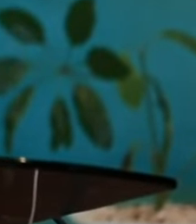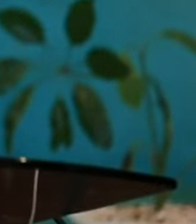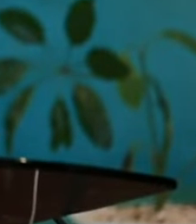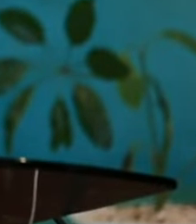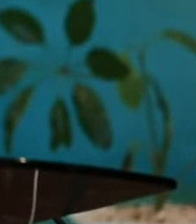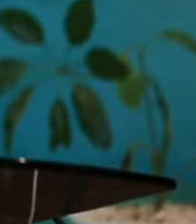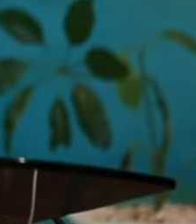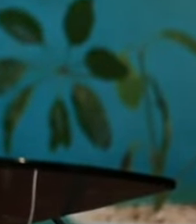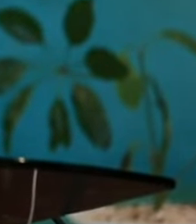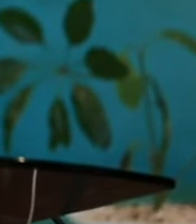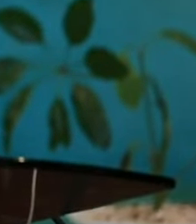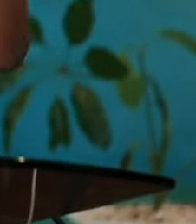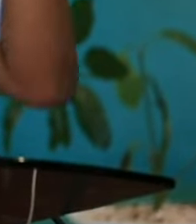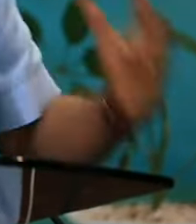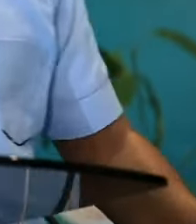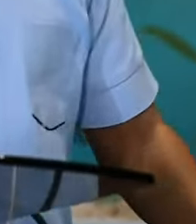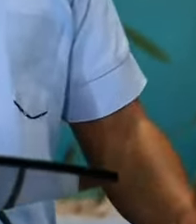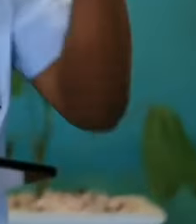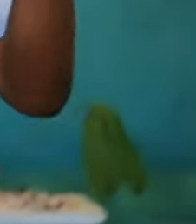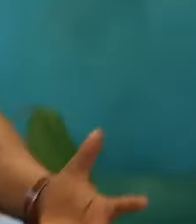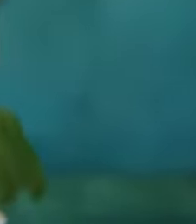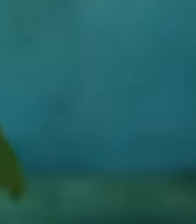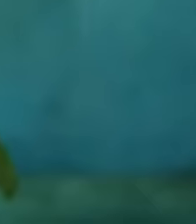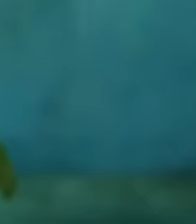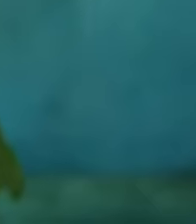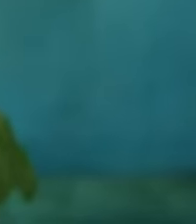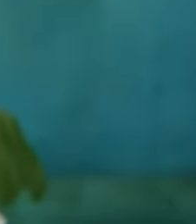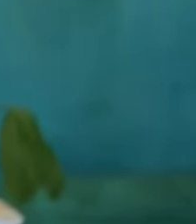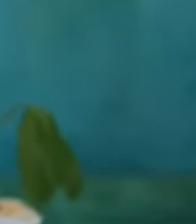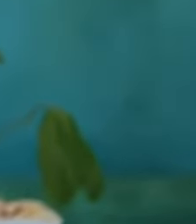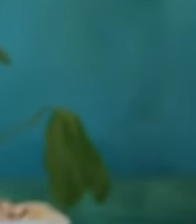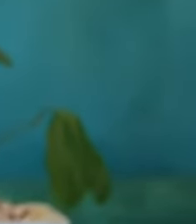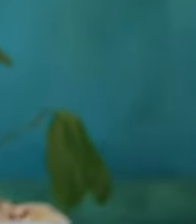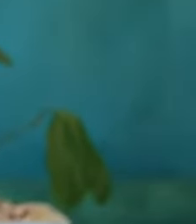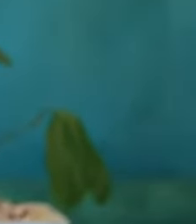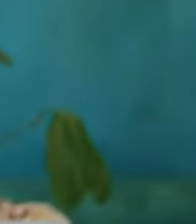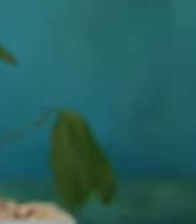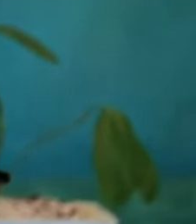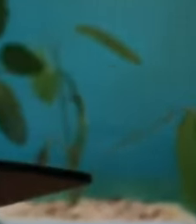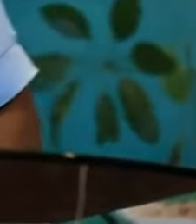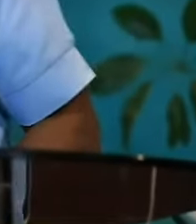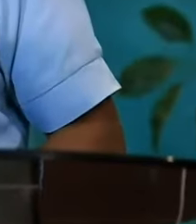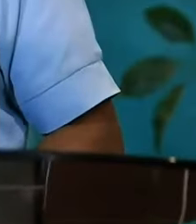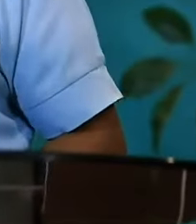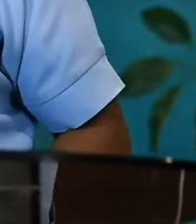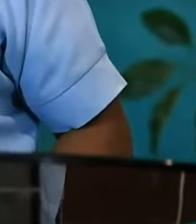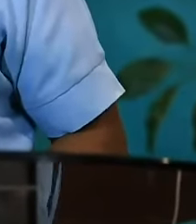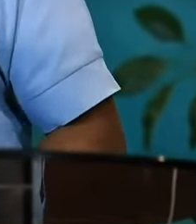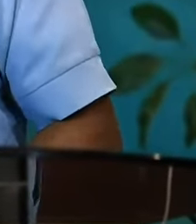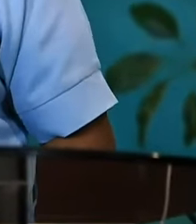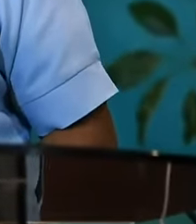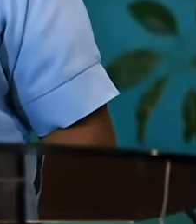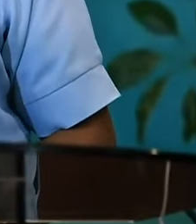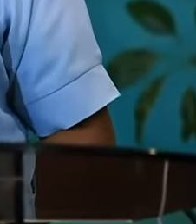working. We can't marry and beg for food. This is the reason young men must